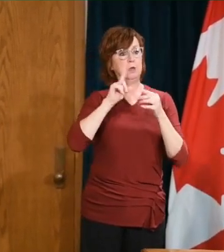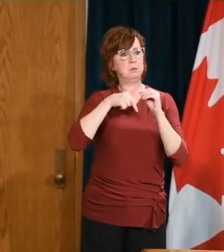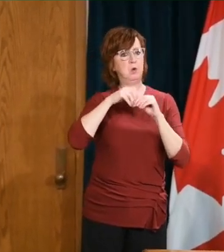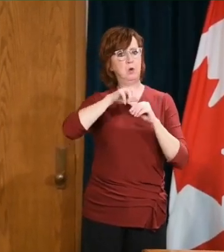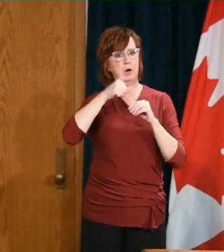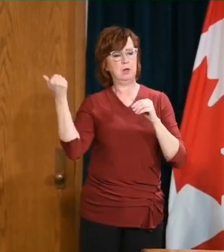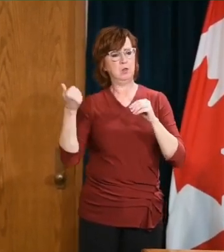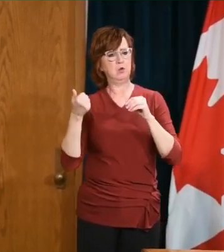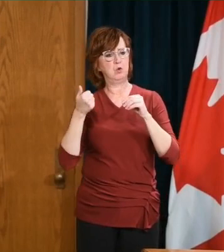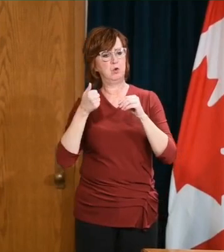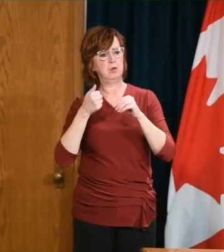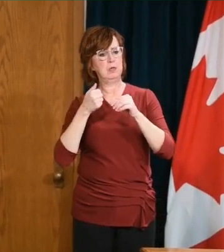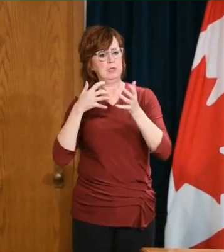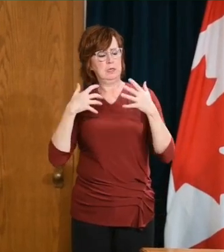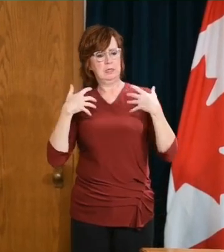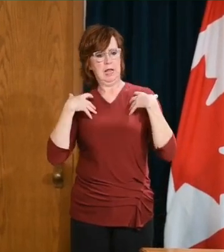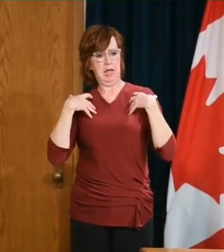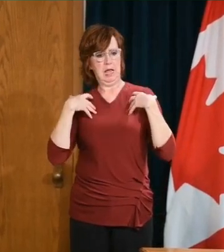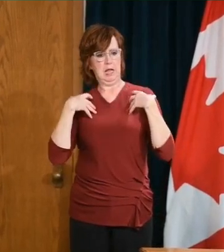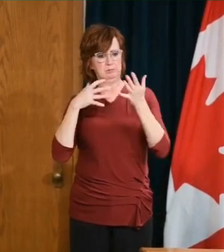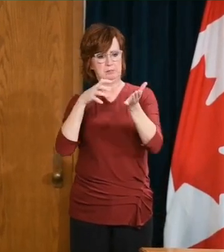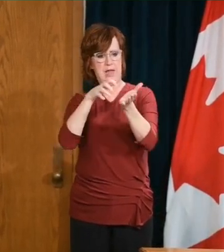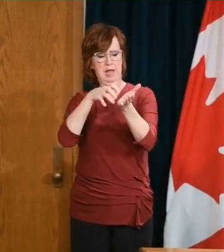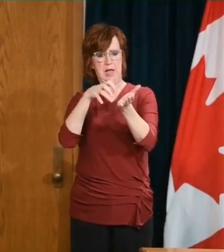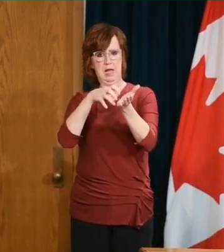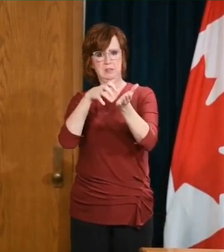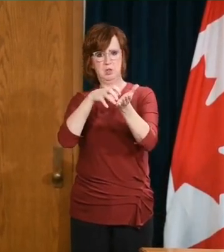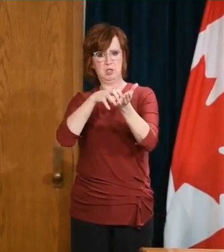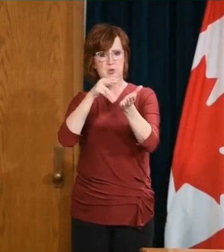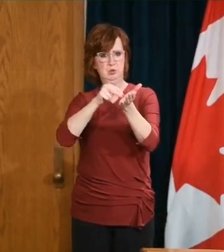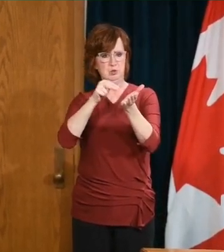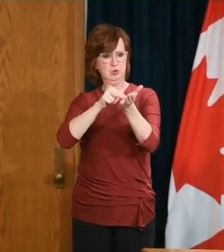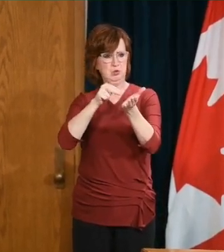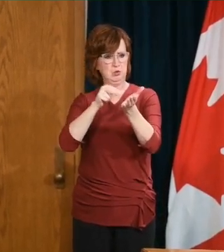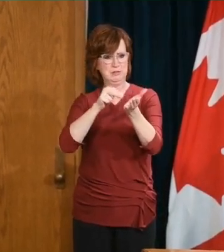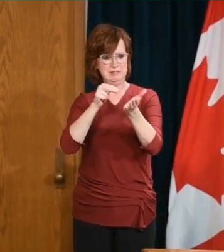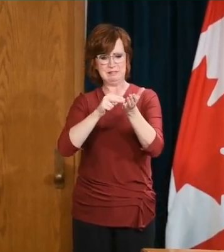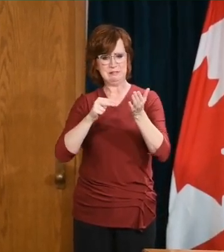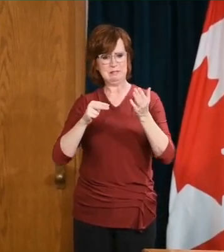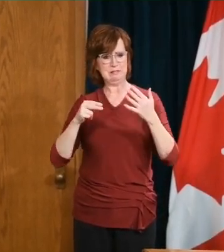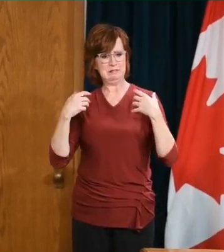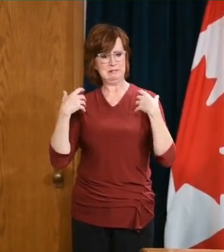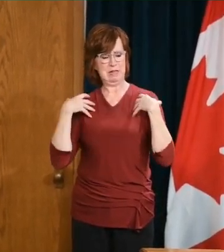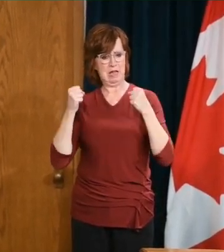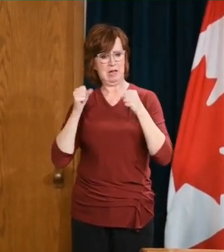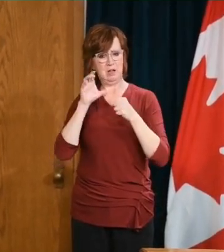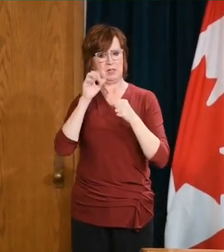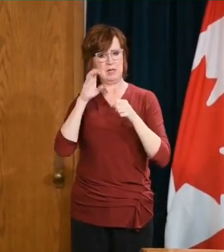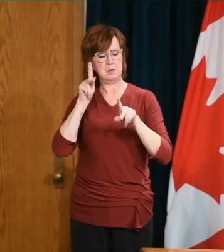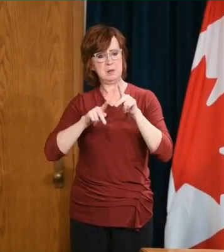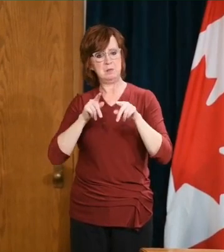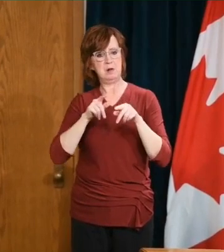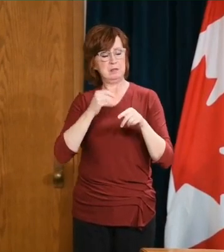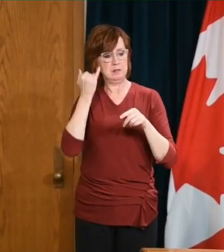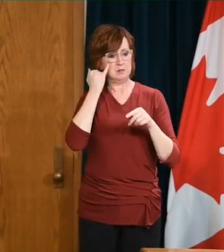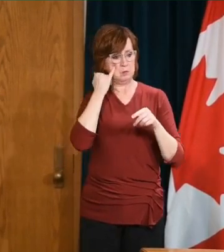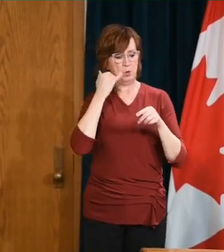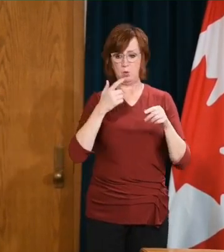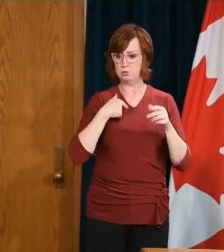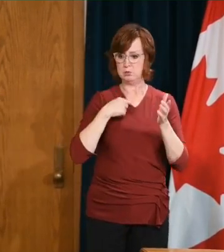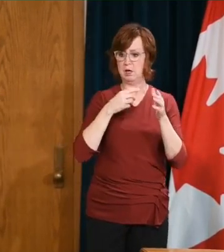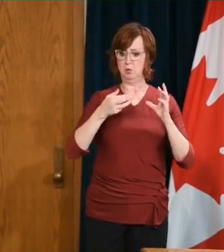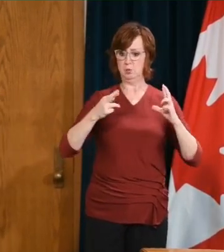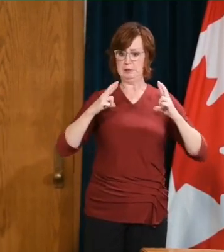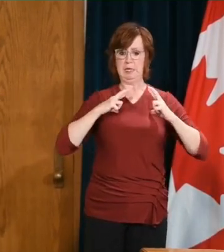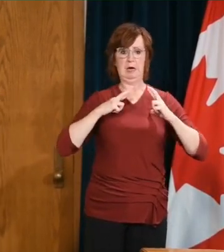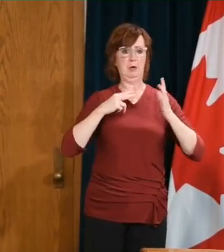Retired employees now are going to have an easier and quicker way to get re-licensed to provide urgent care. The Ministry of Health has